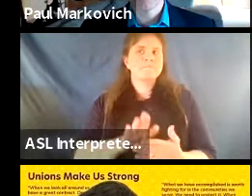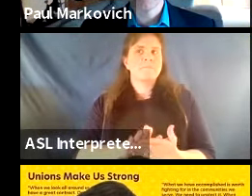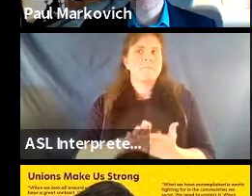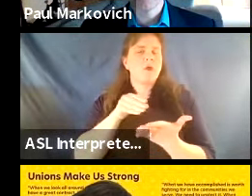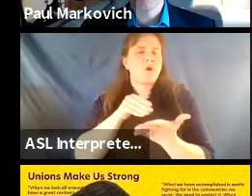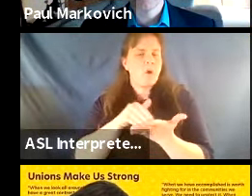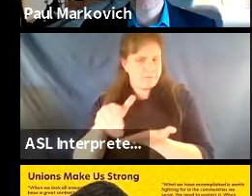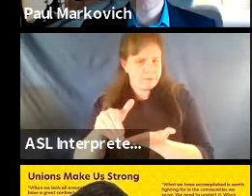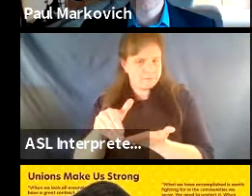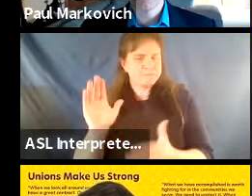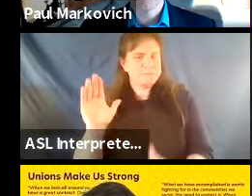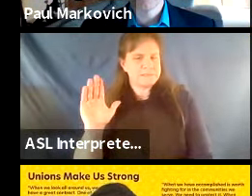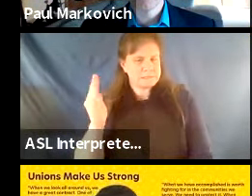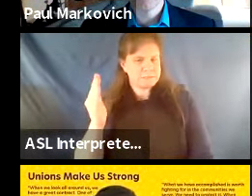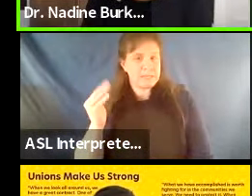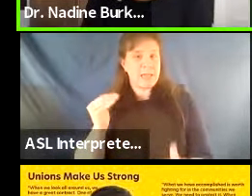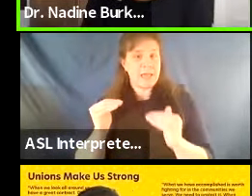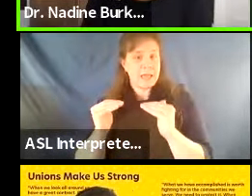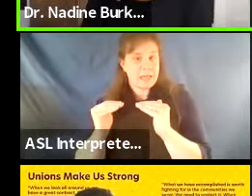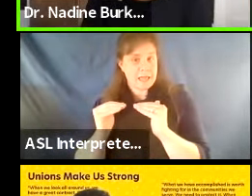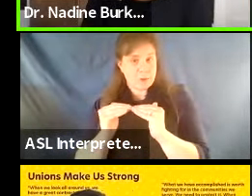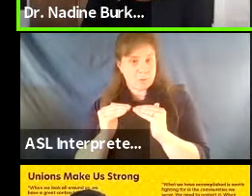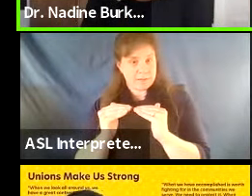perceived that equity and